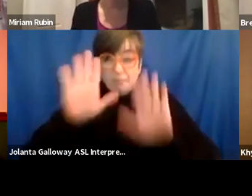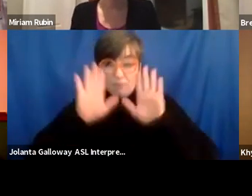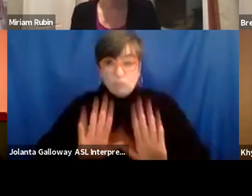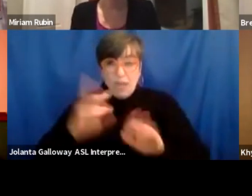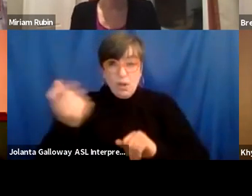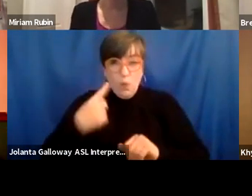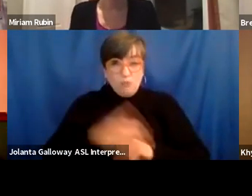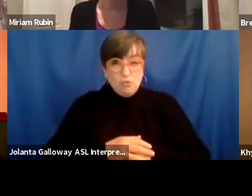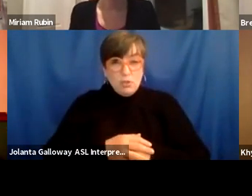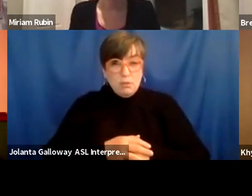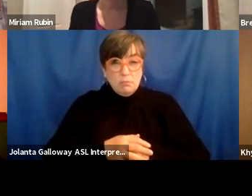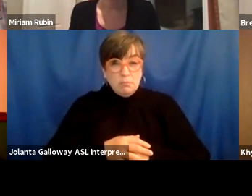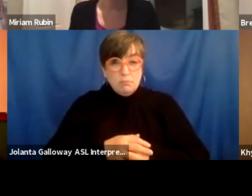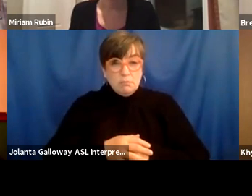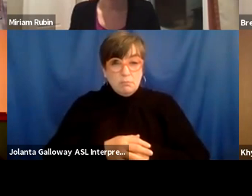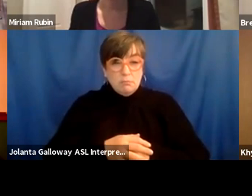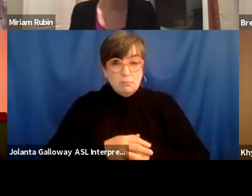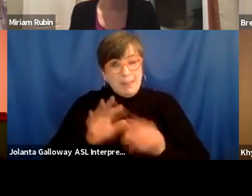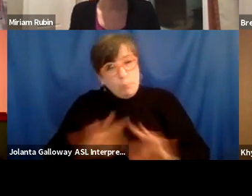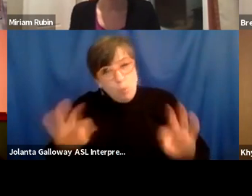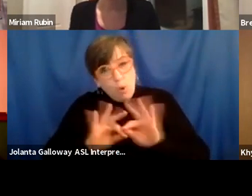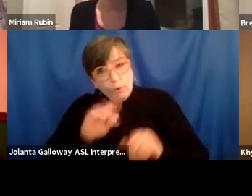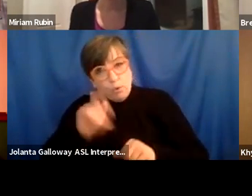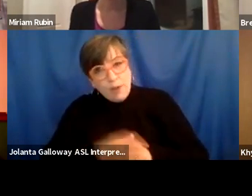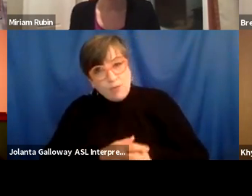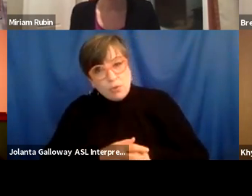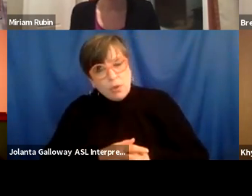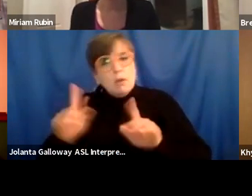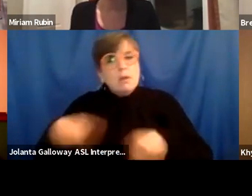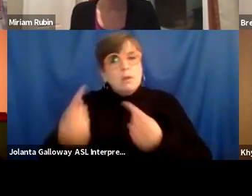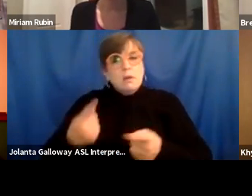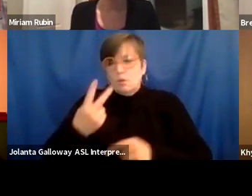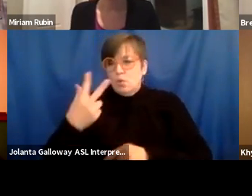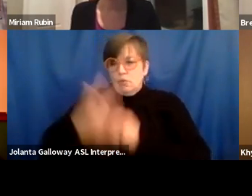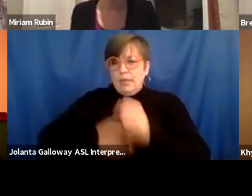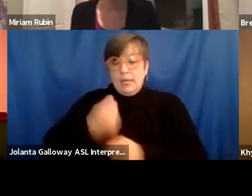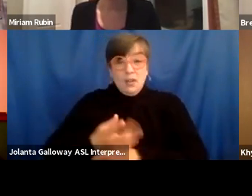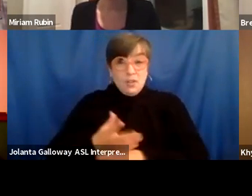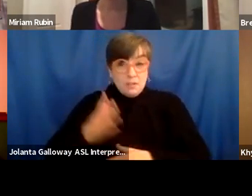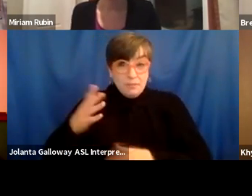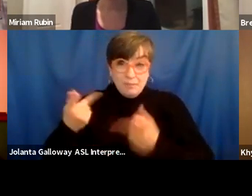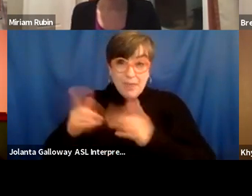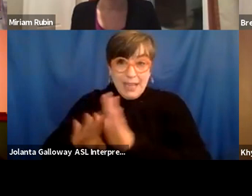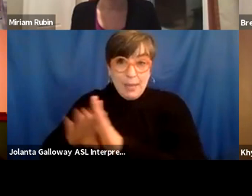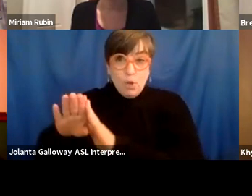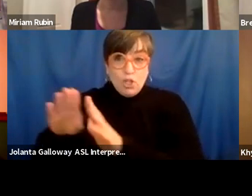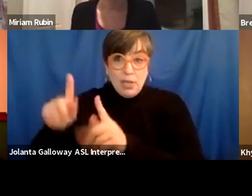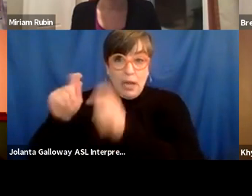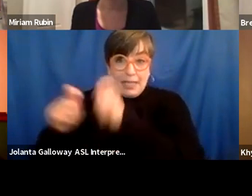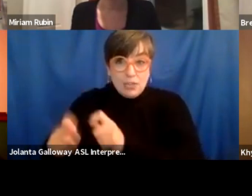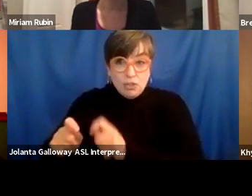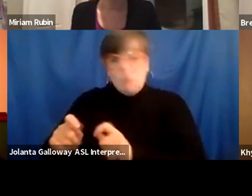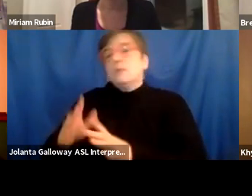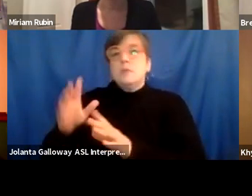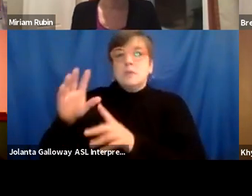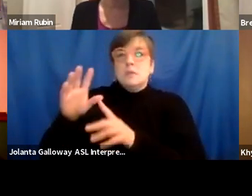Part of the, you know, what we've been dealing with over the last few years is changing and emerging conditions and trying to create financial flexibility to